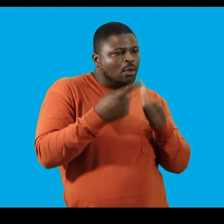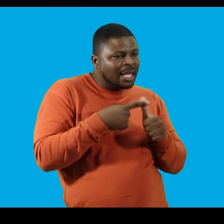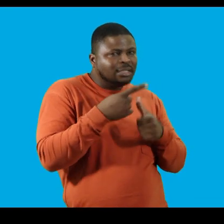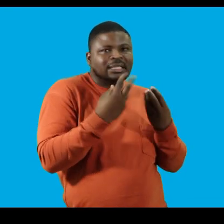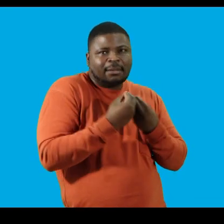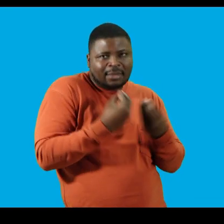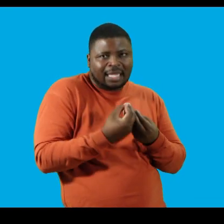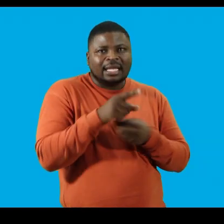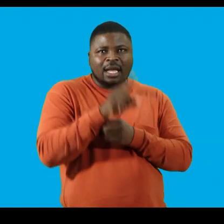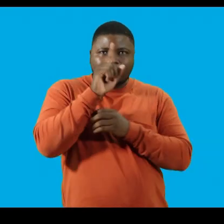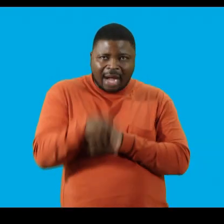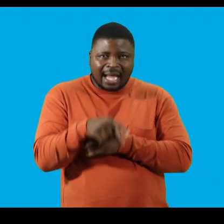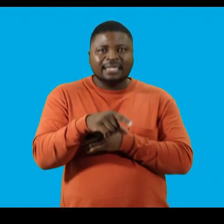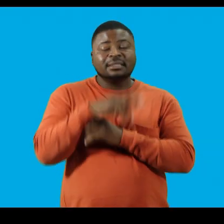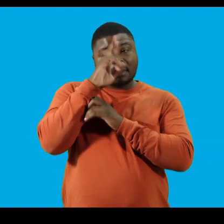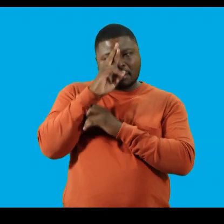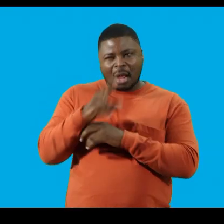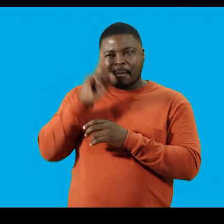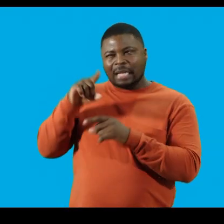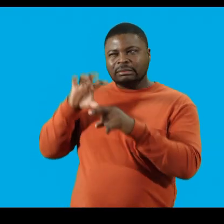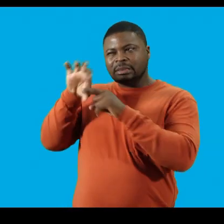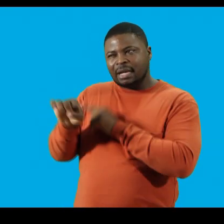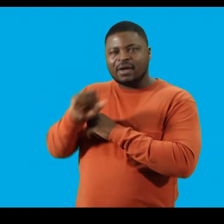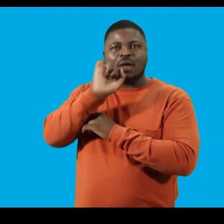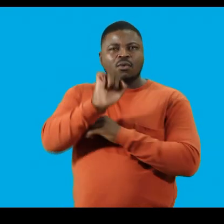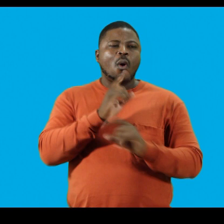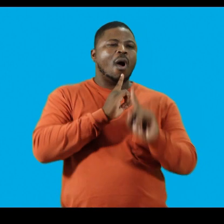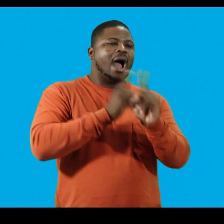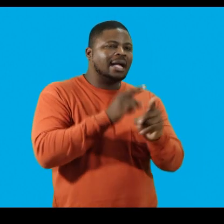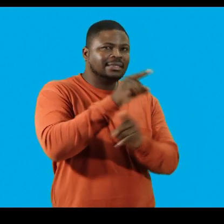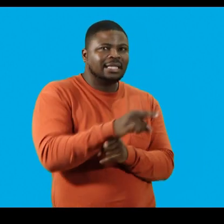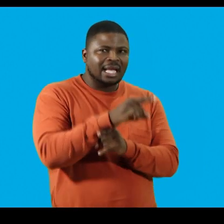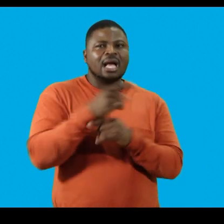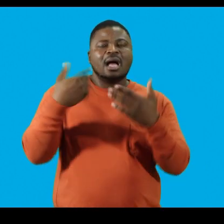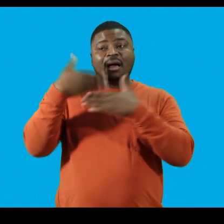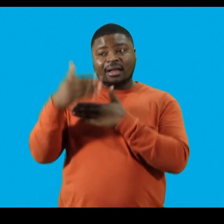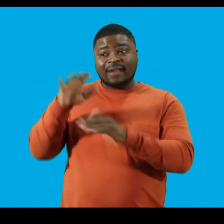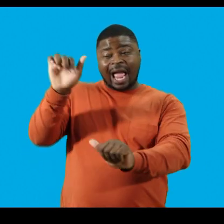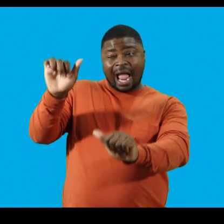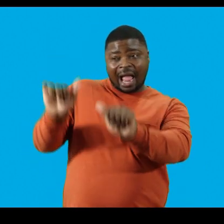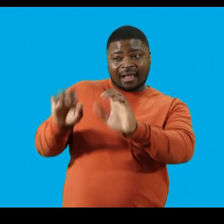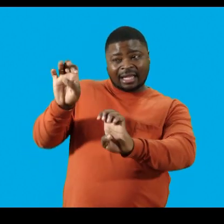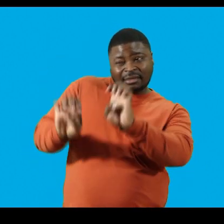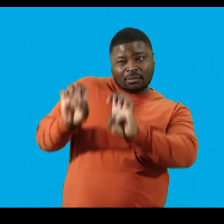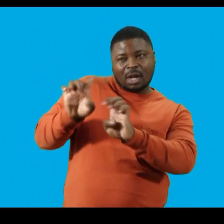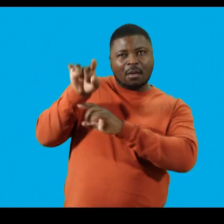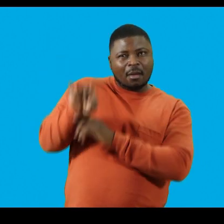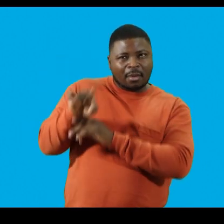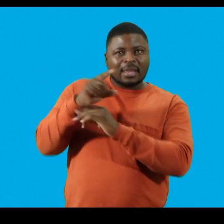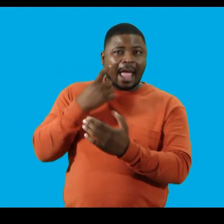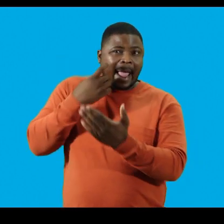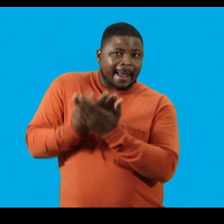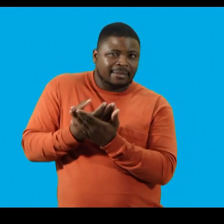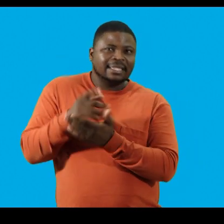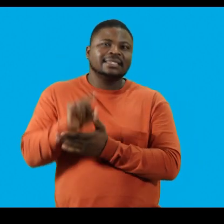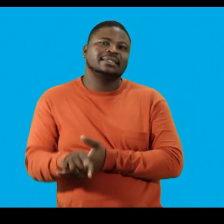calculate something. So then you need to discover your answer by examining the evidence. But